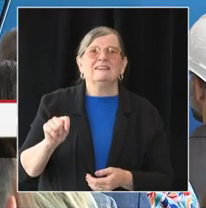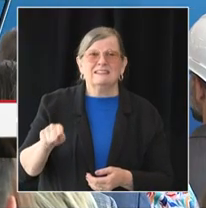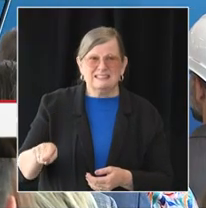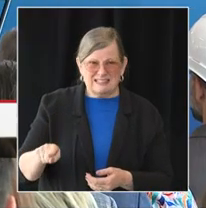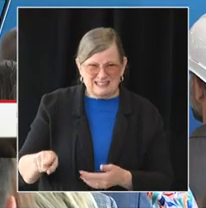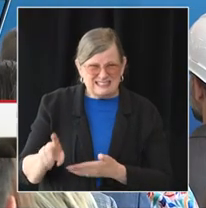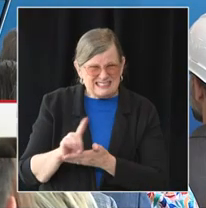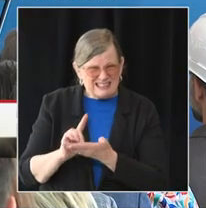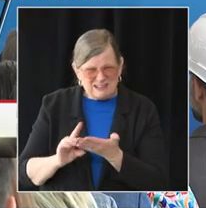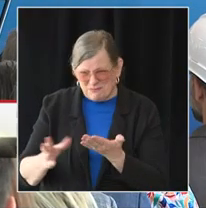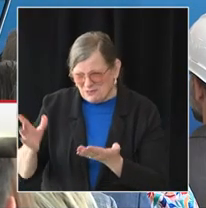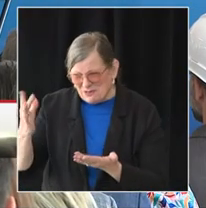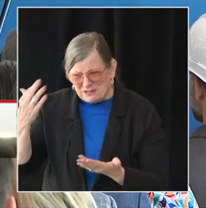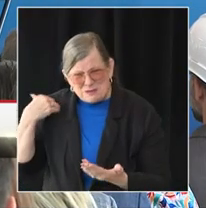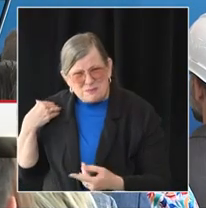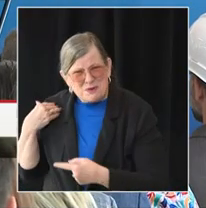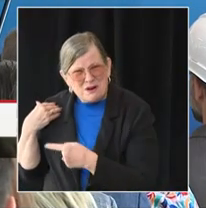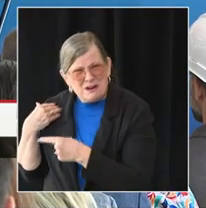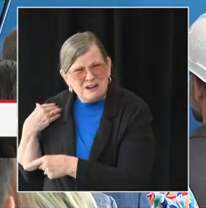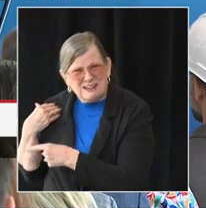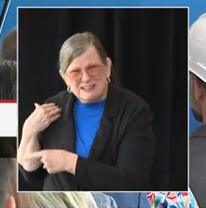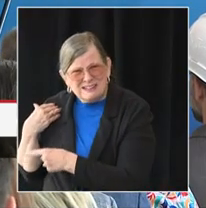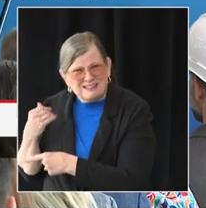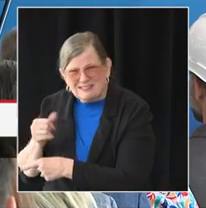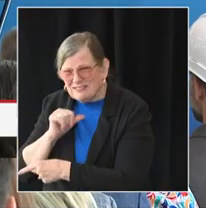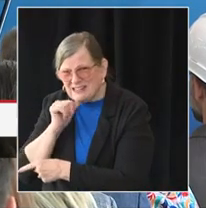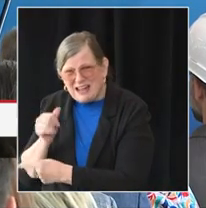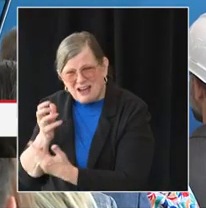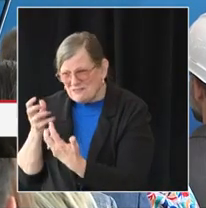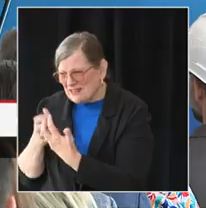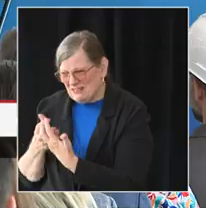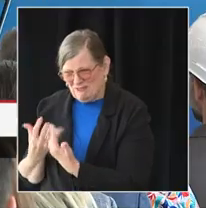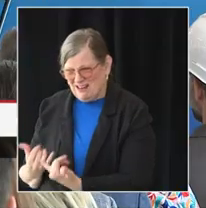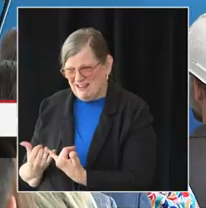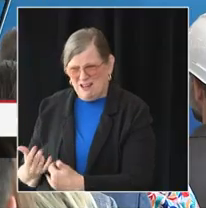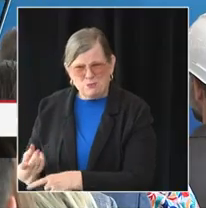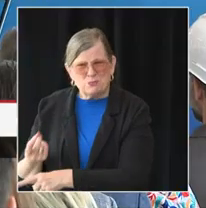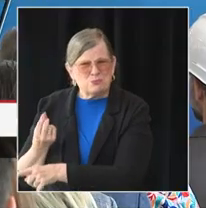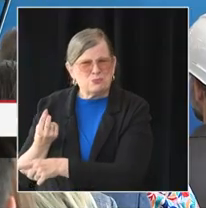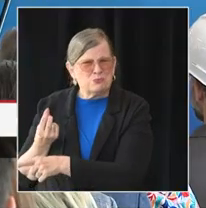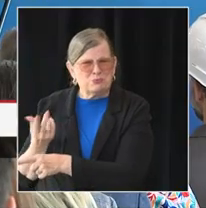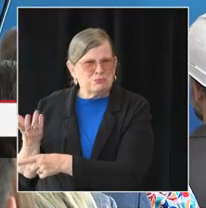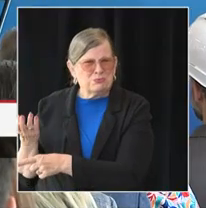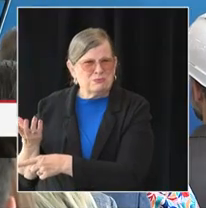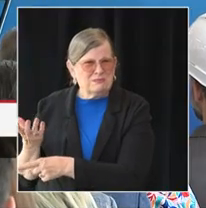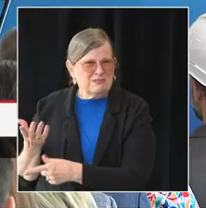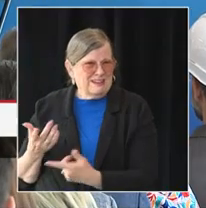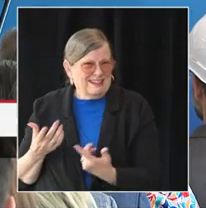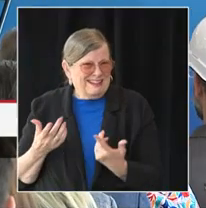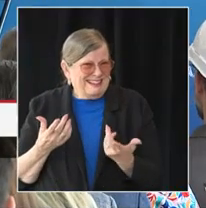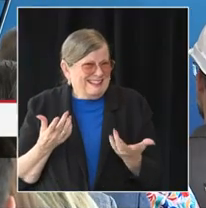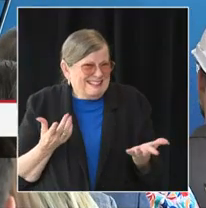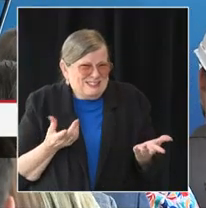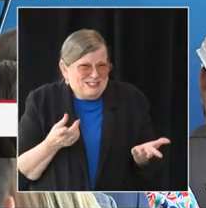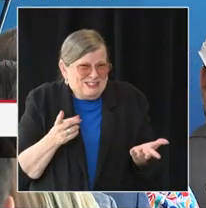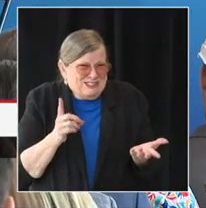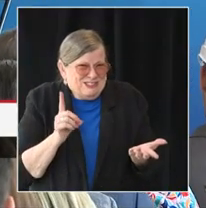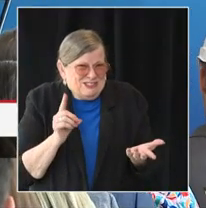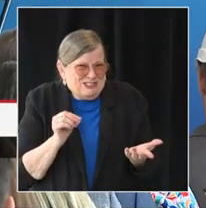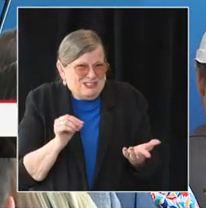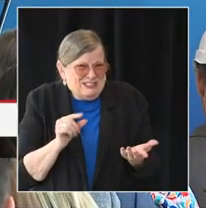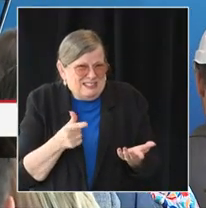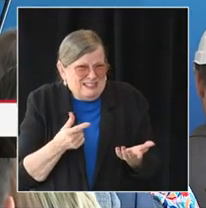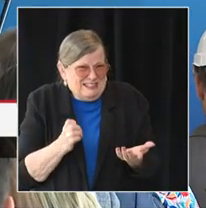I don't think DOJ had the answer. And so we need to know, what are we going to do with it